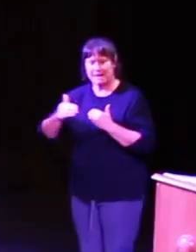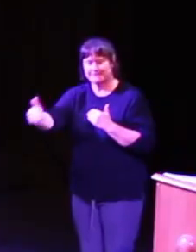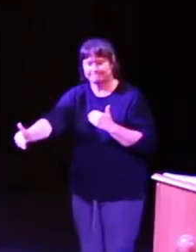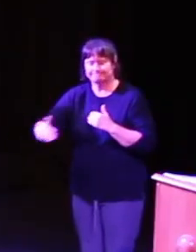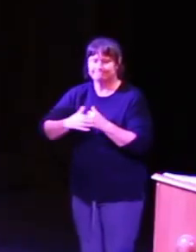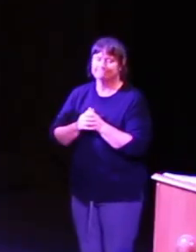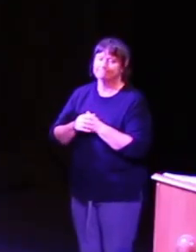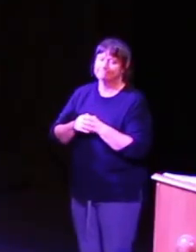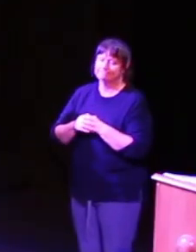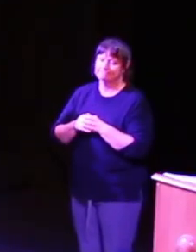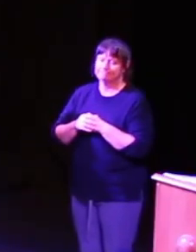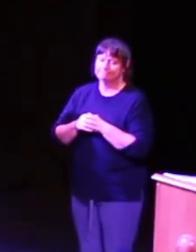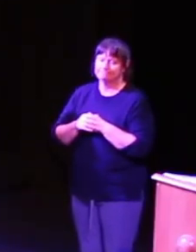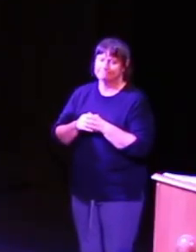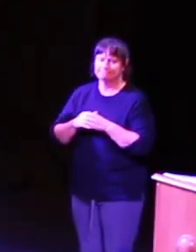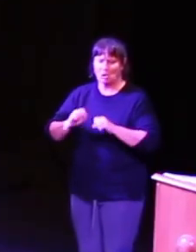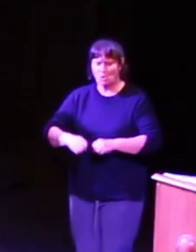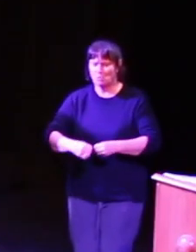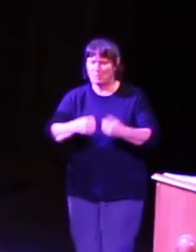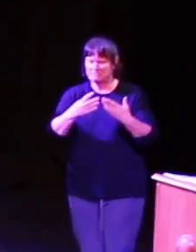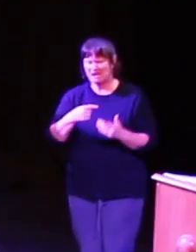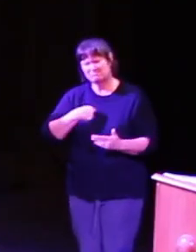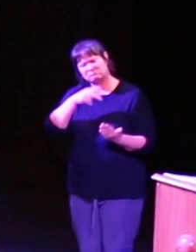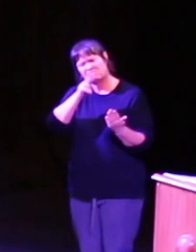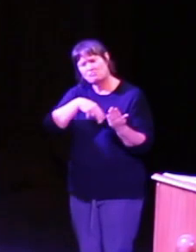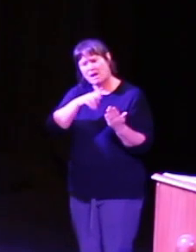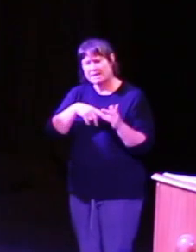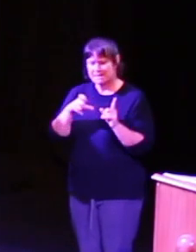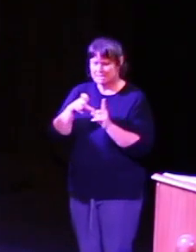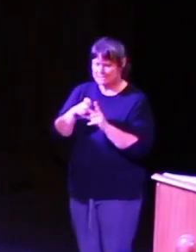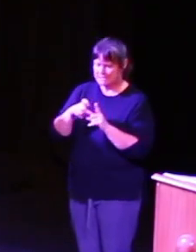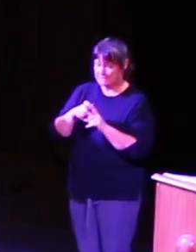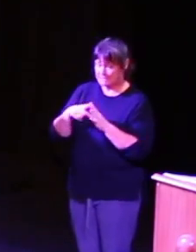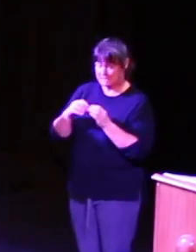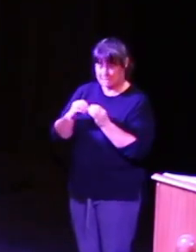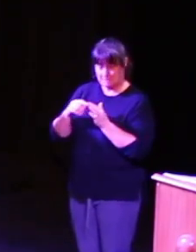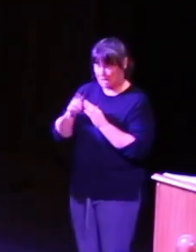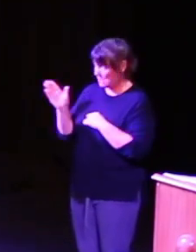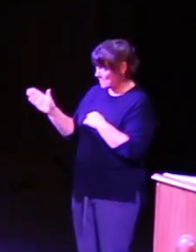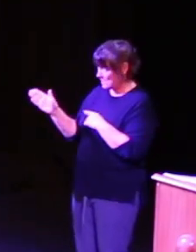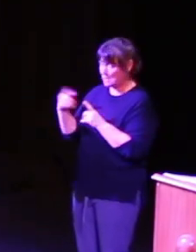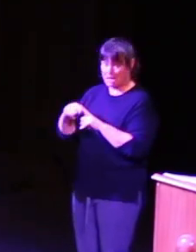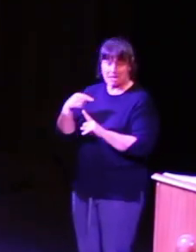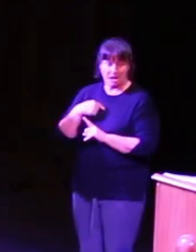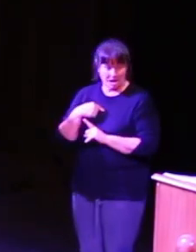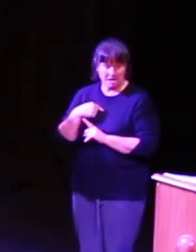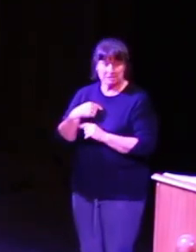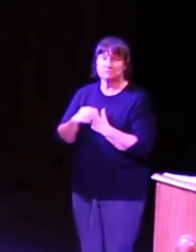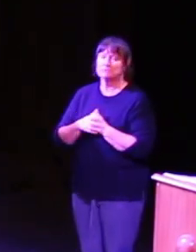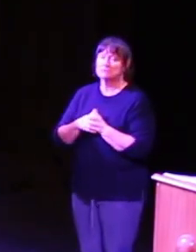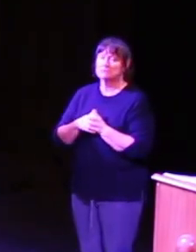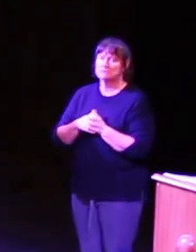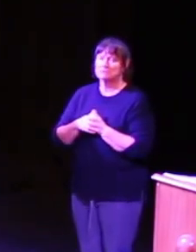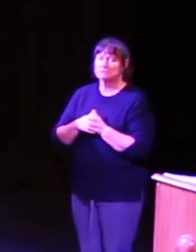When I read on the website that Debbie and I have a particular voice for the